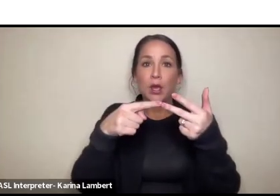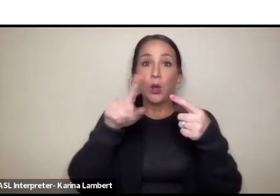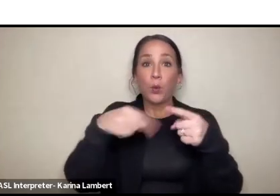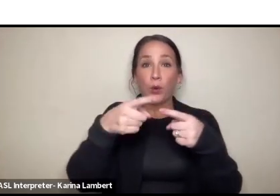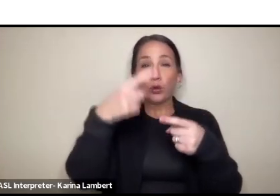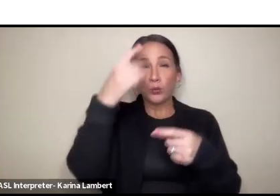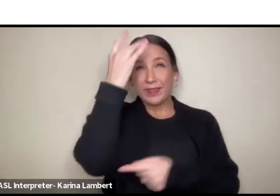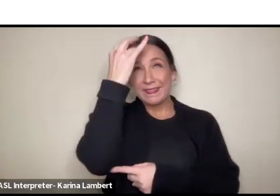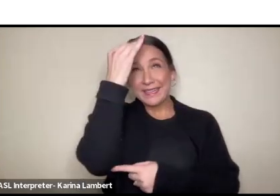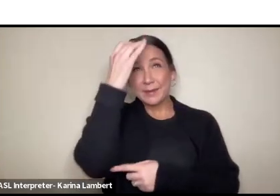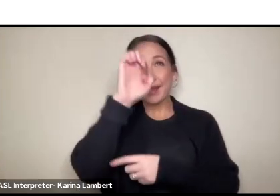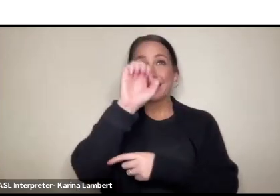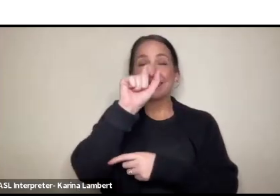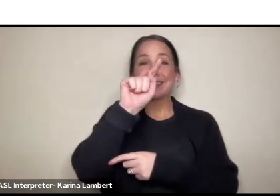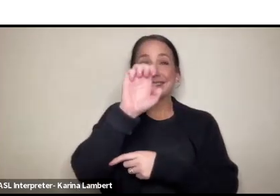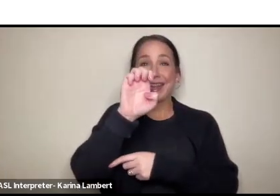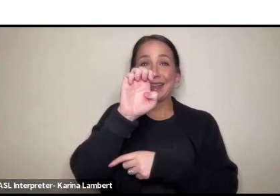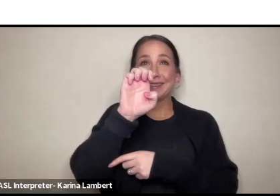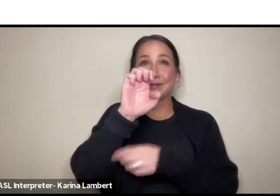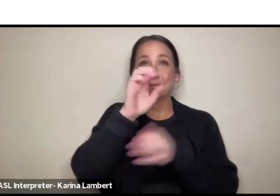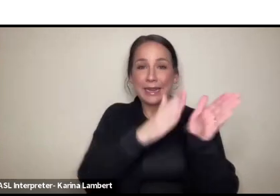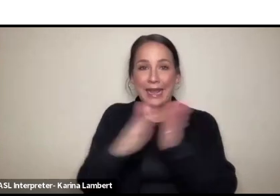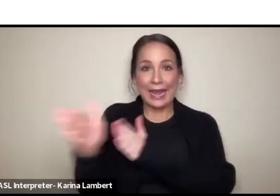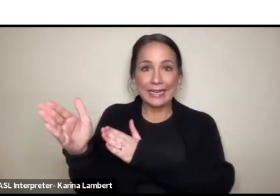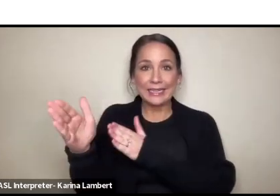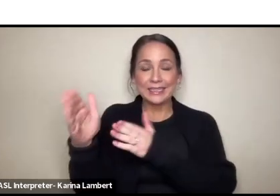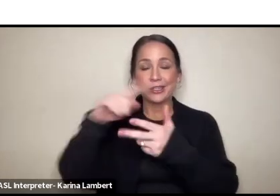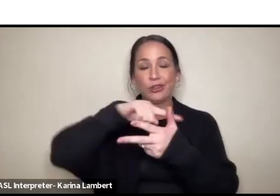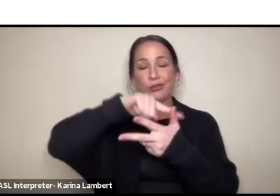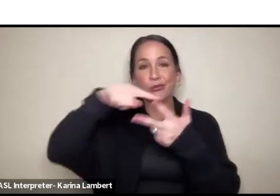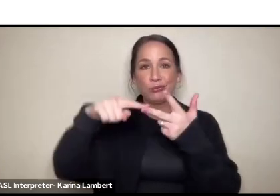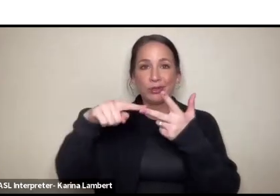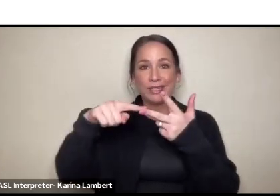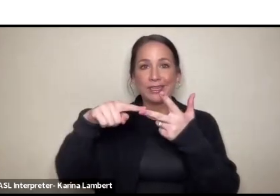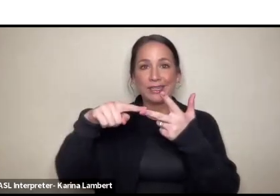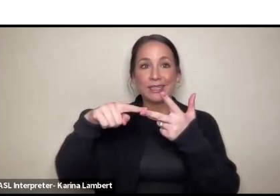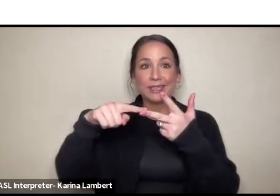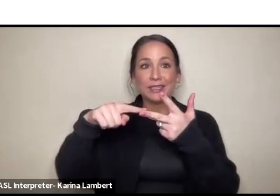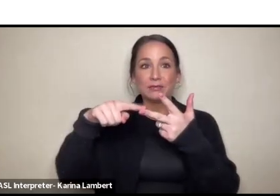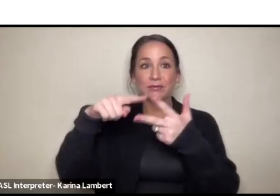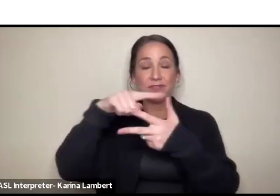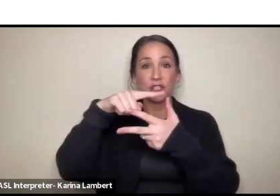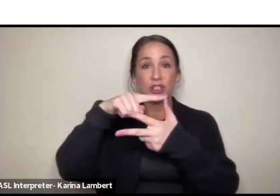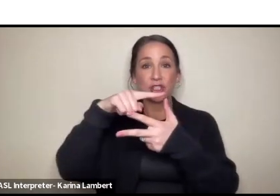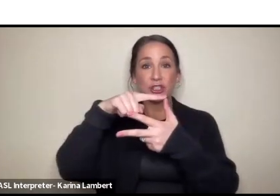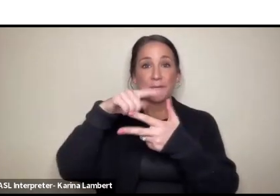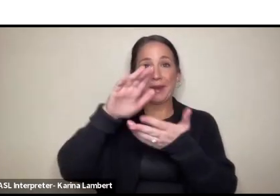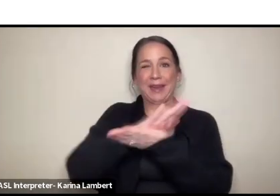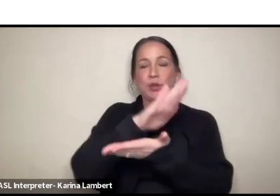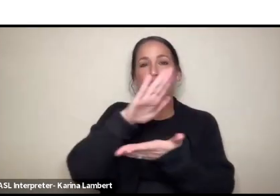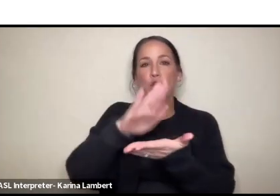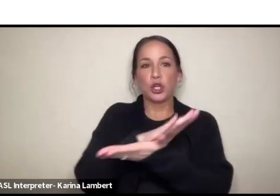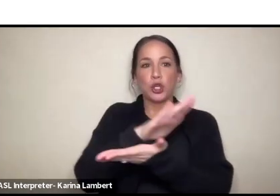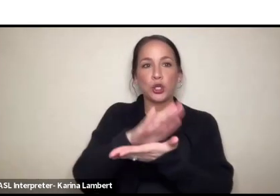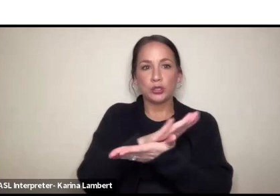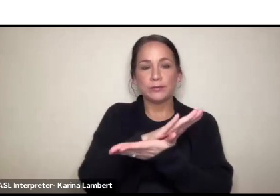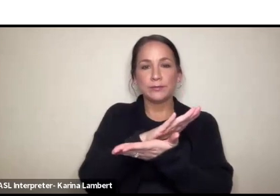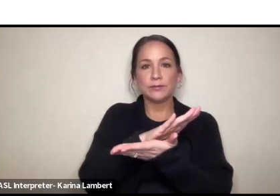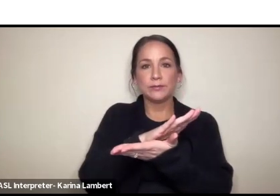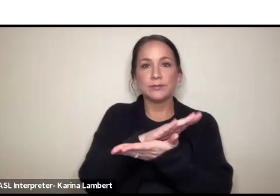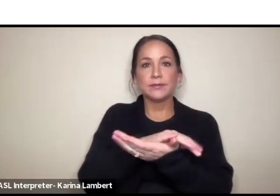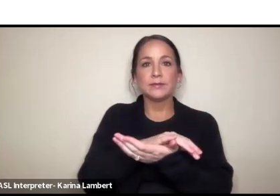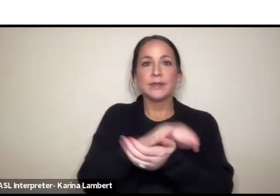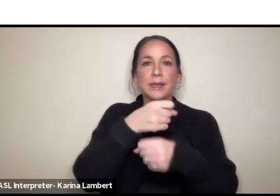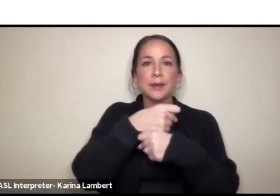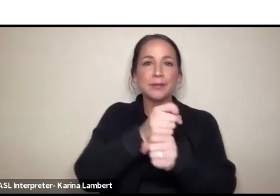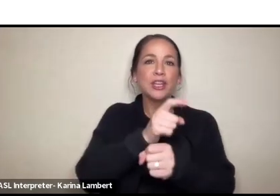planning. And there are three areas of focus. The first is paper. You want to make sure that